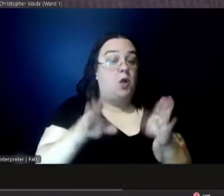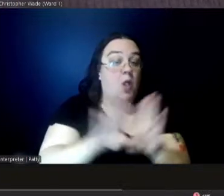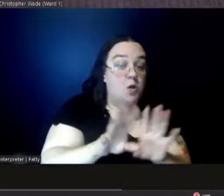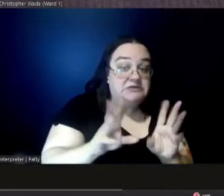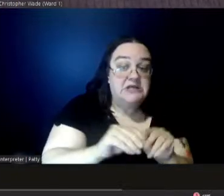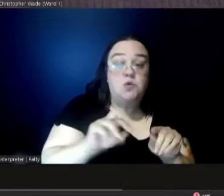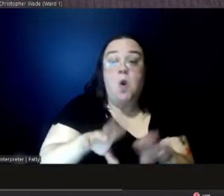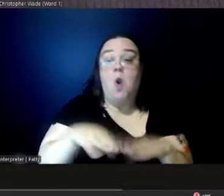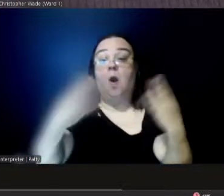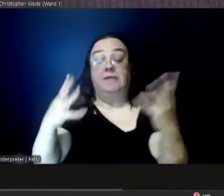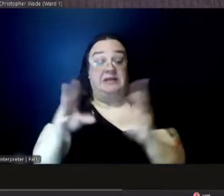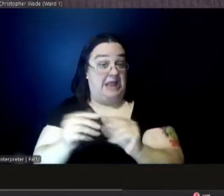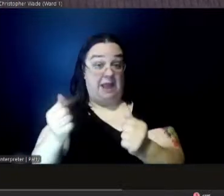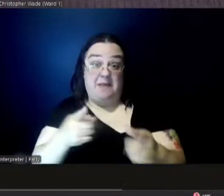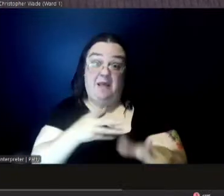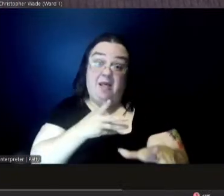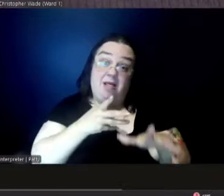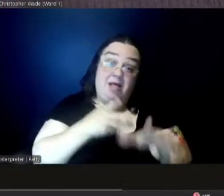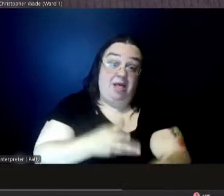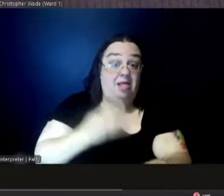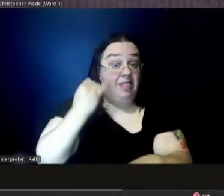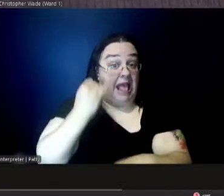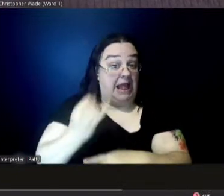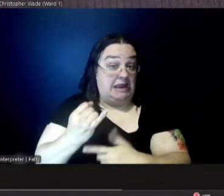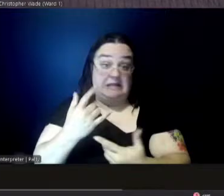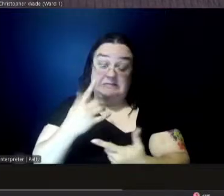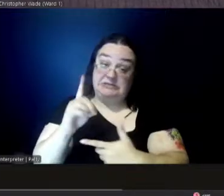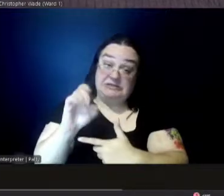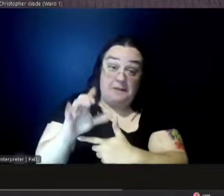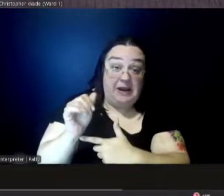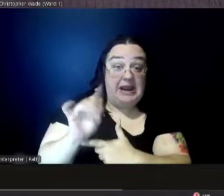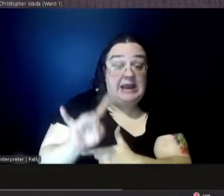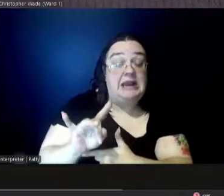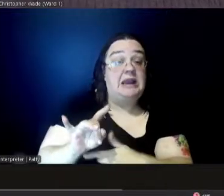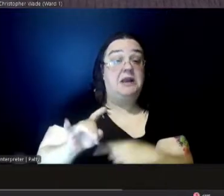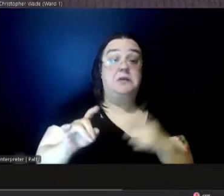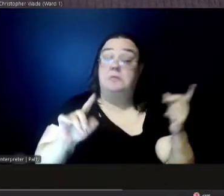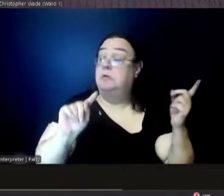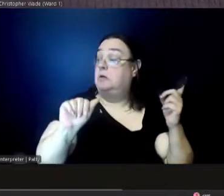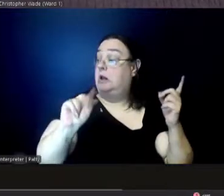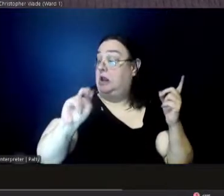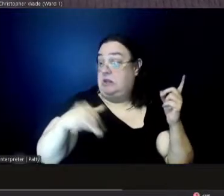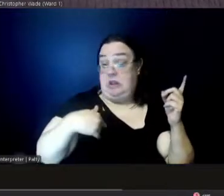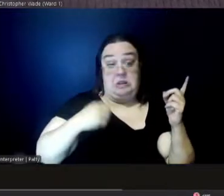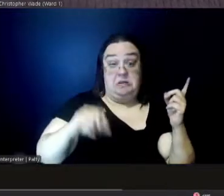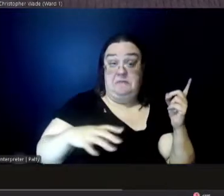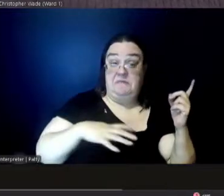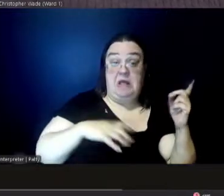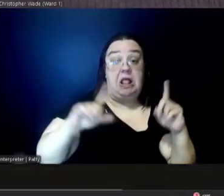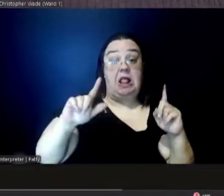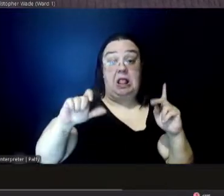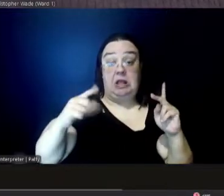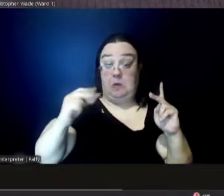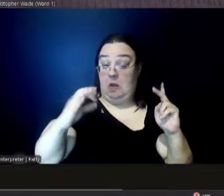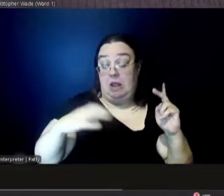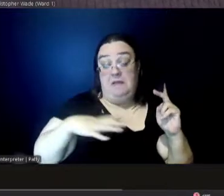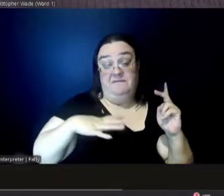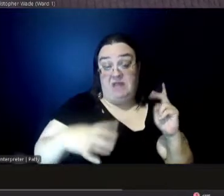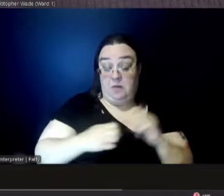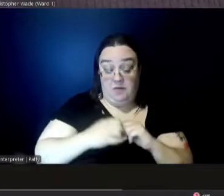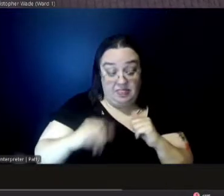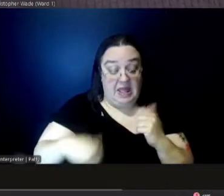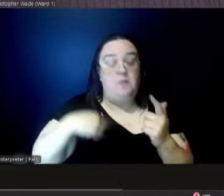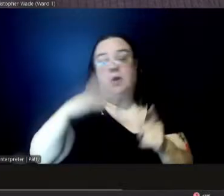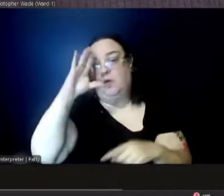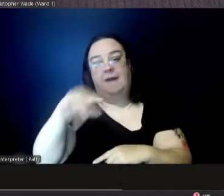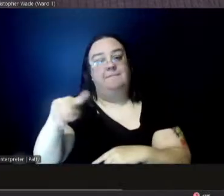anyone hate the idea of December 18th? I can do the 18th. I'm fine with that. We know PGCMA is not